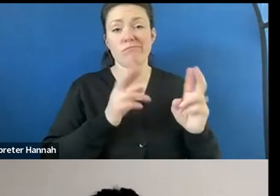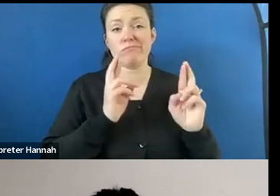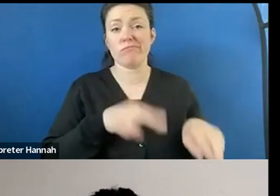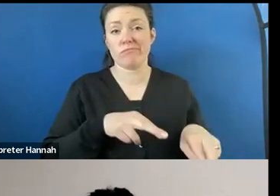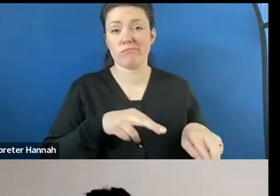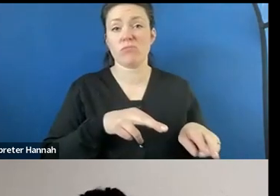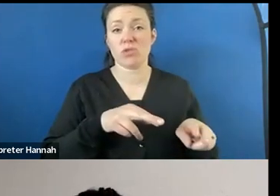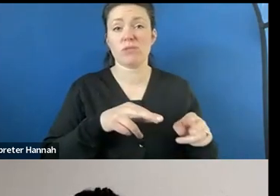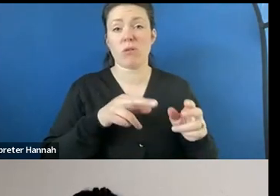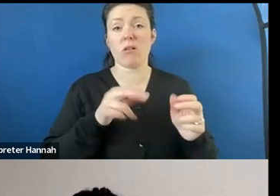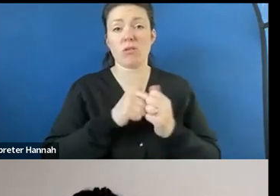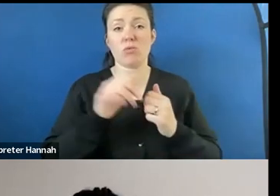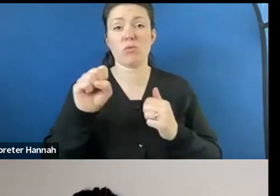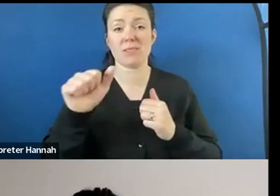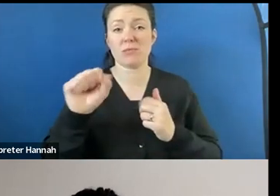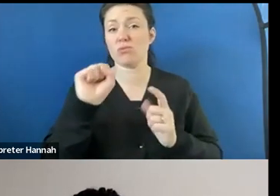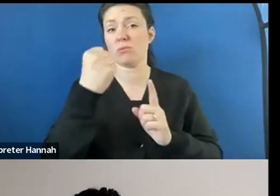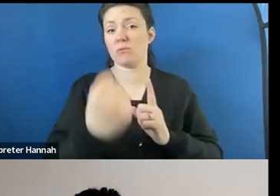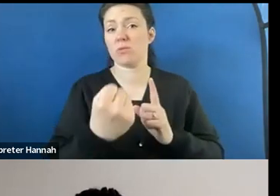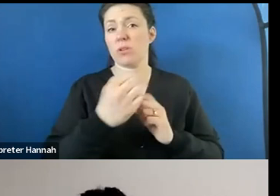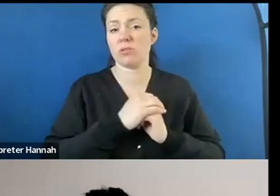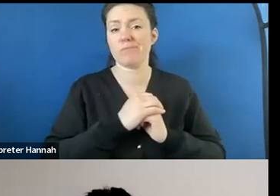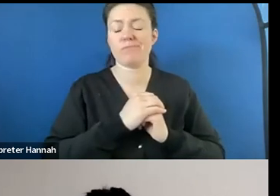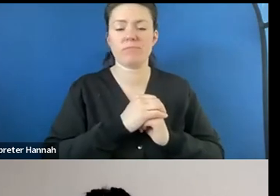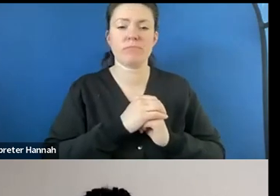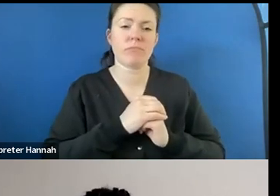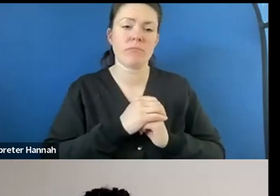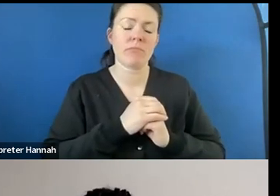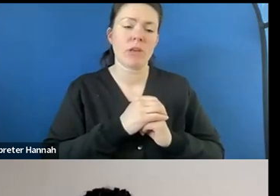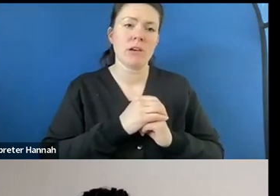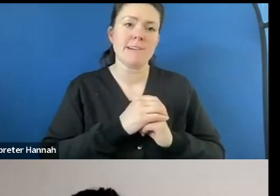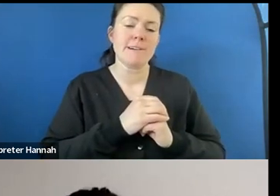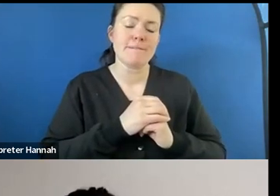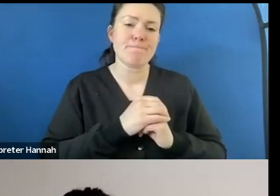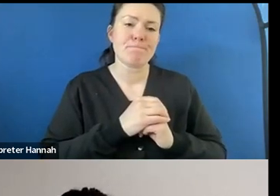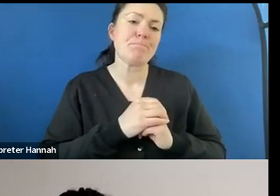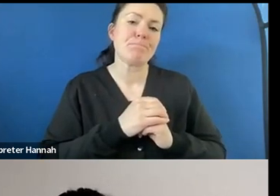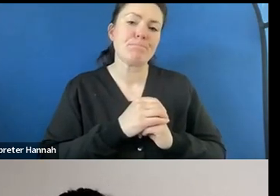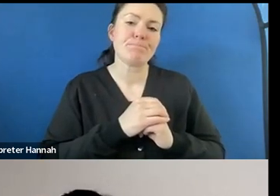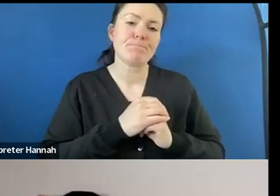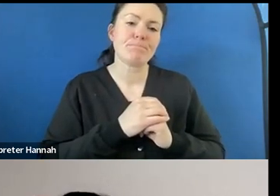sexual assault. And with the